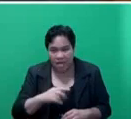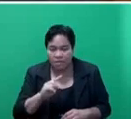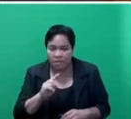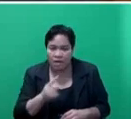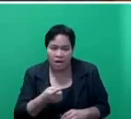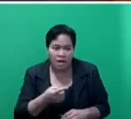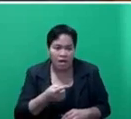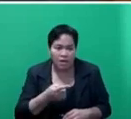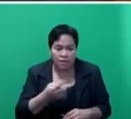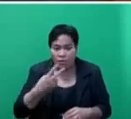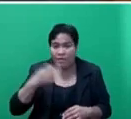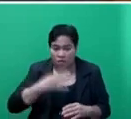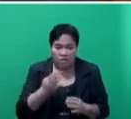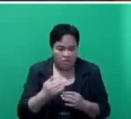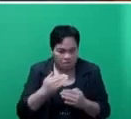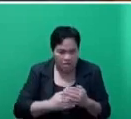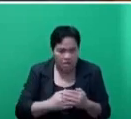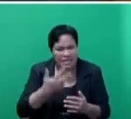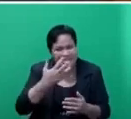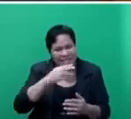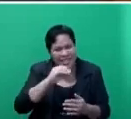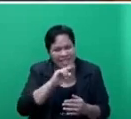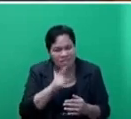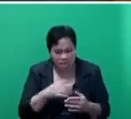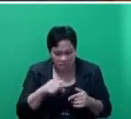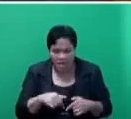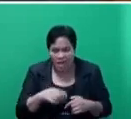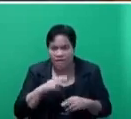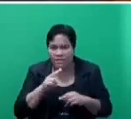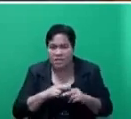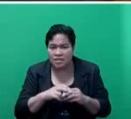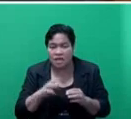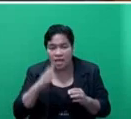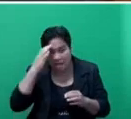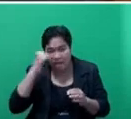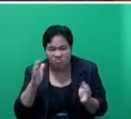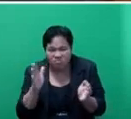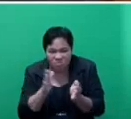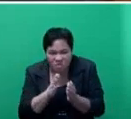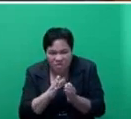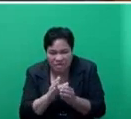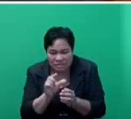so in 2014. For a small country like Fiji, where